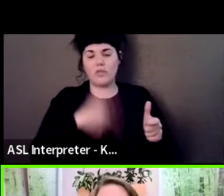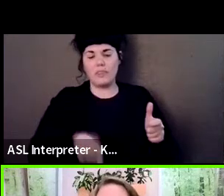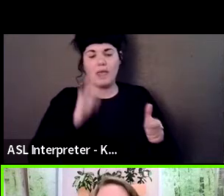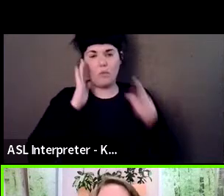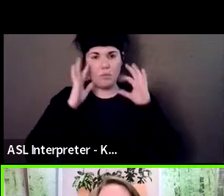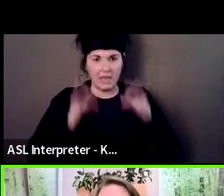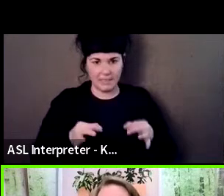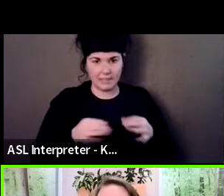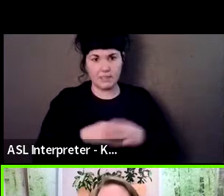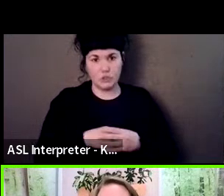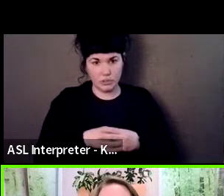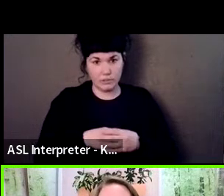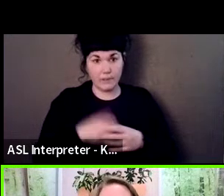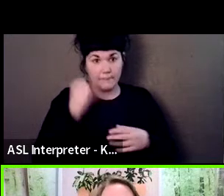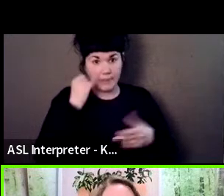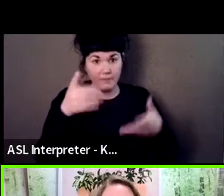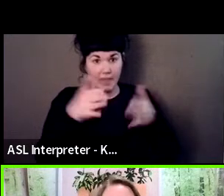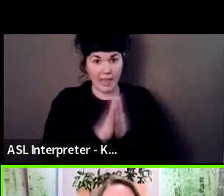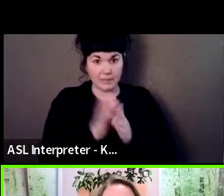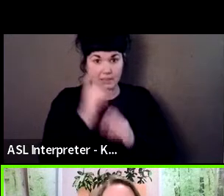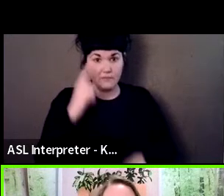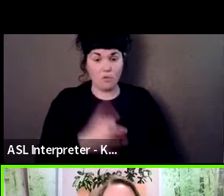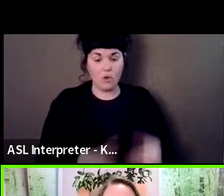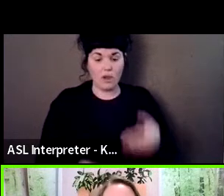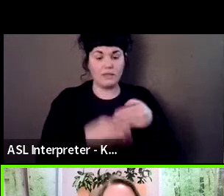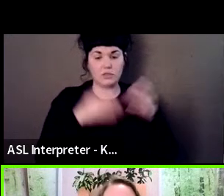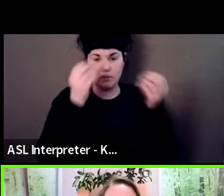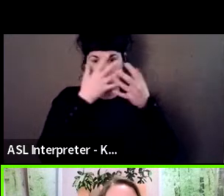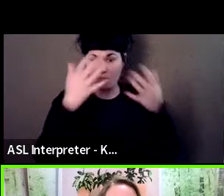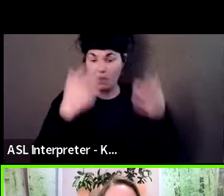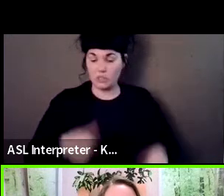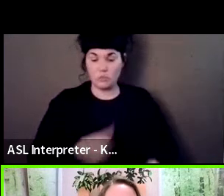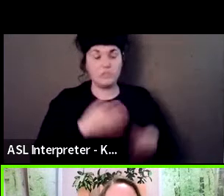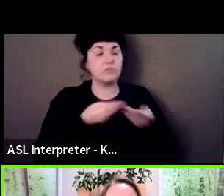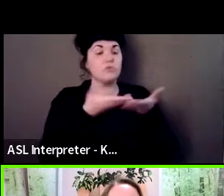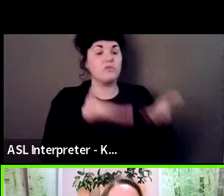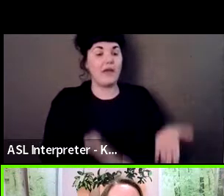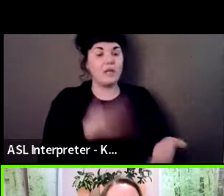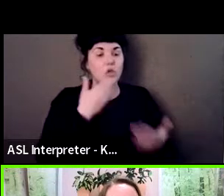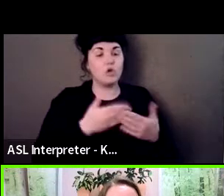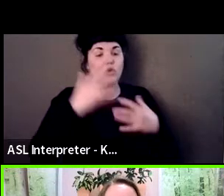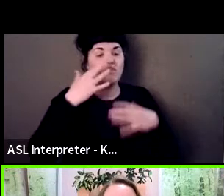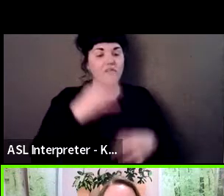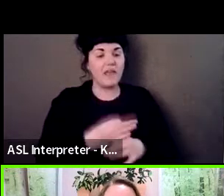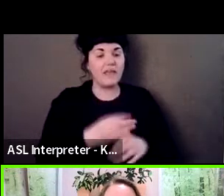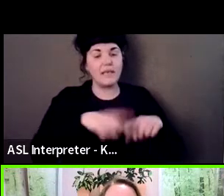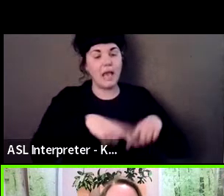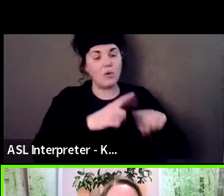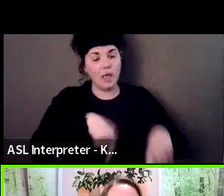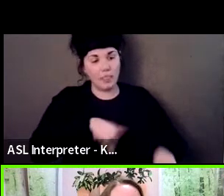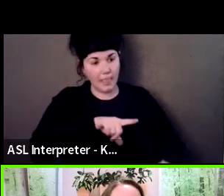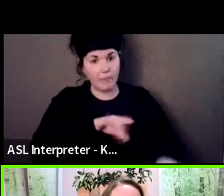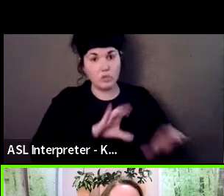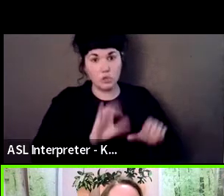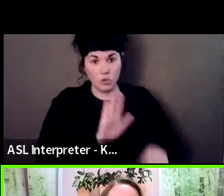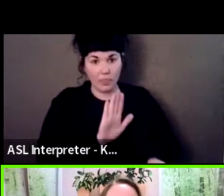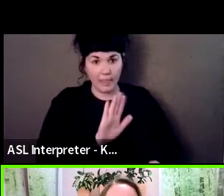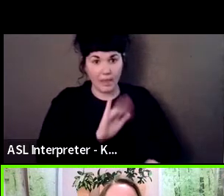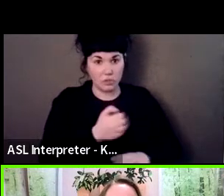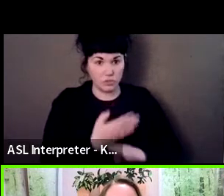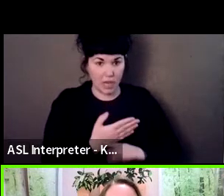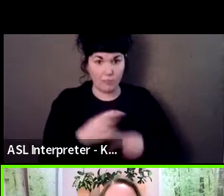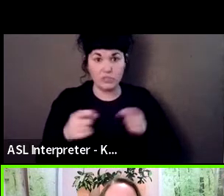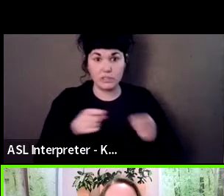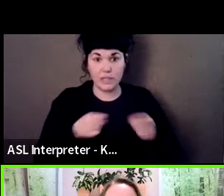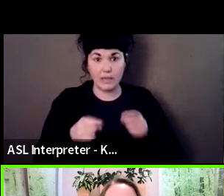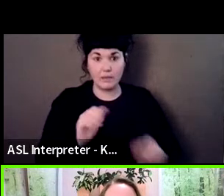they ask us for additional information, we just provide it in good faith and count on them to do their job, which is handling appropriations.